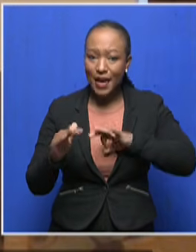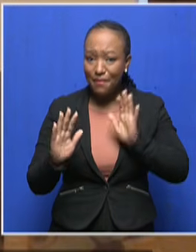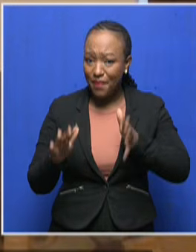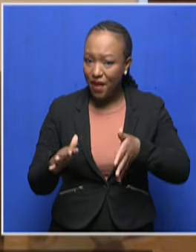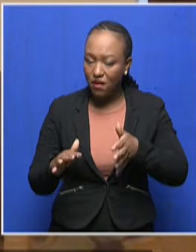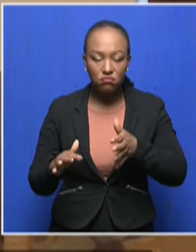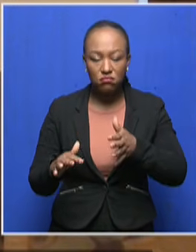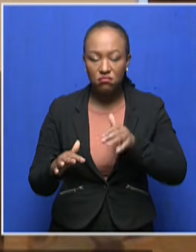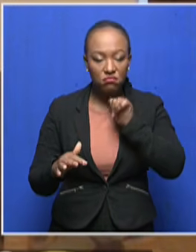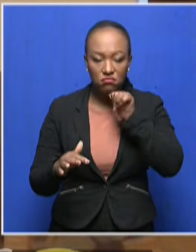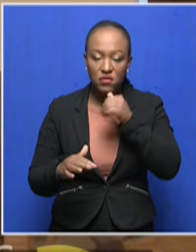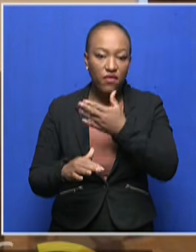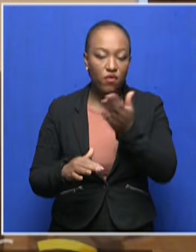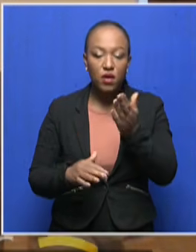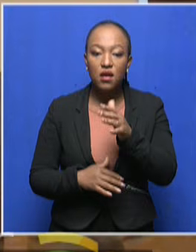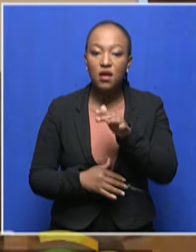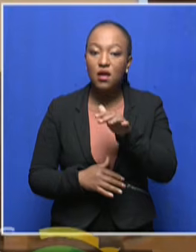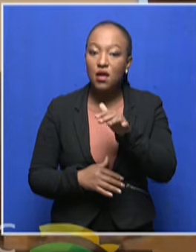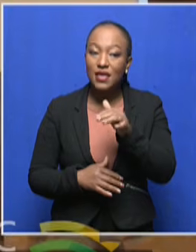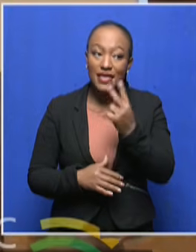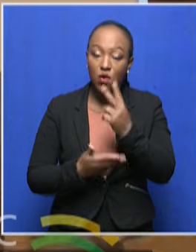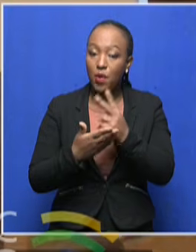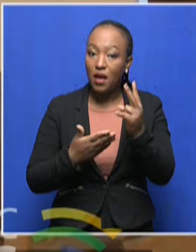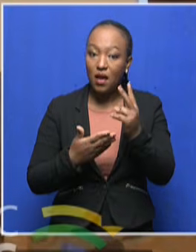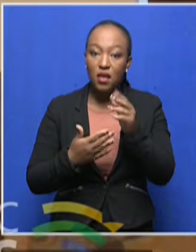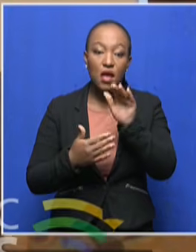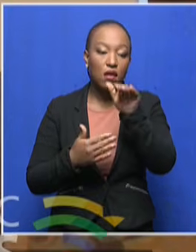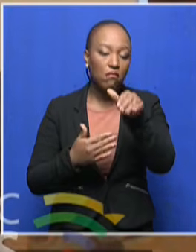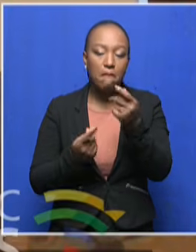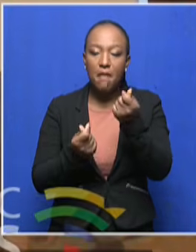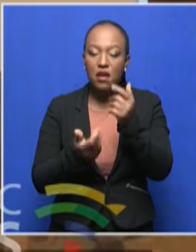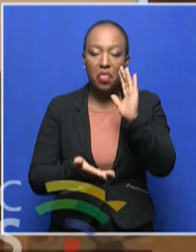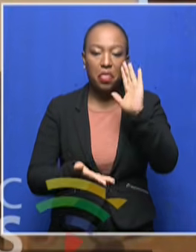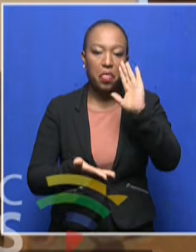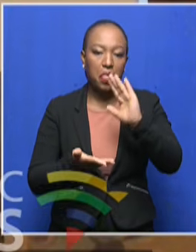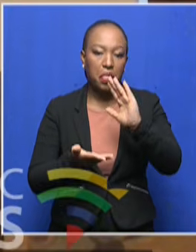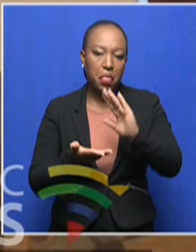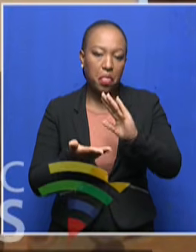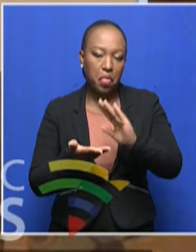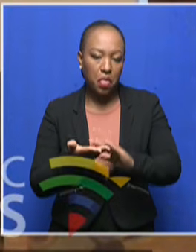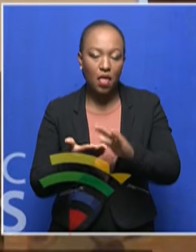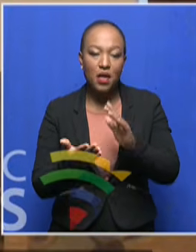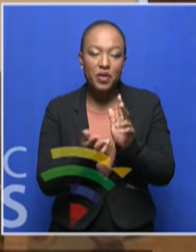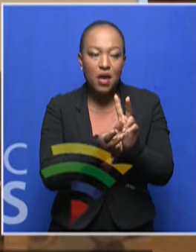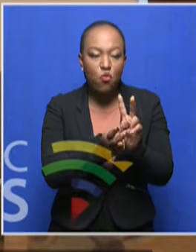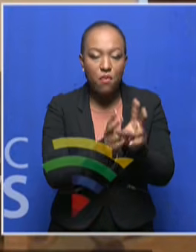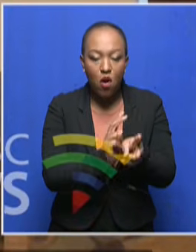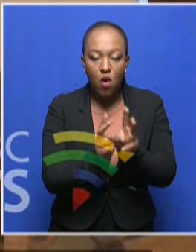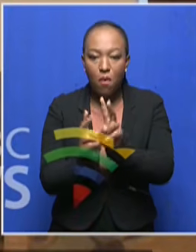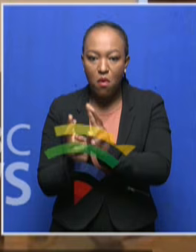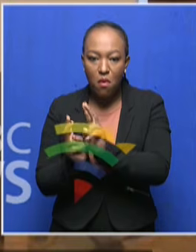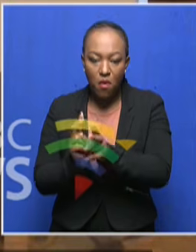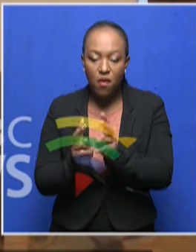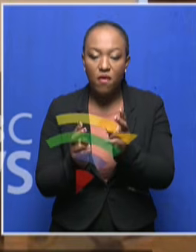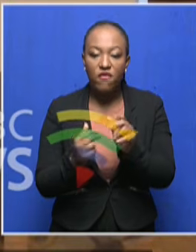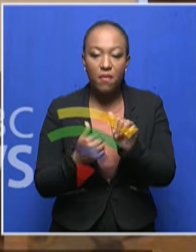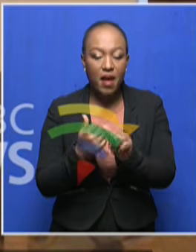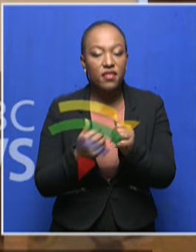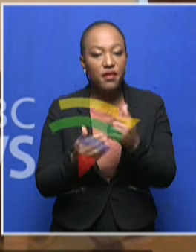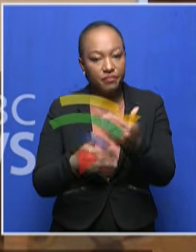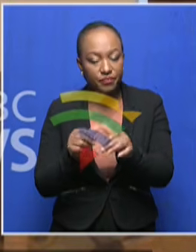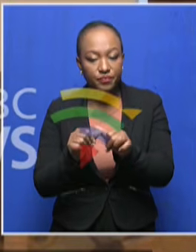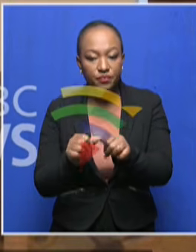hits on the 25th of the month, and then by the 2nd of the month, everything's gone. And then people tend to go and lend and borrow to get through the rest of the month. So what we often